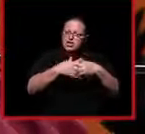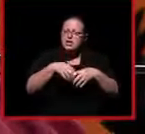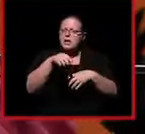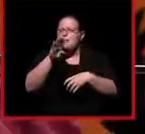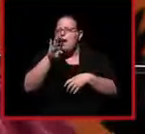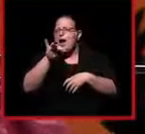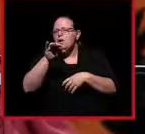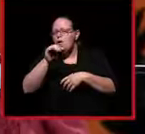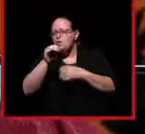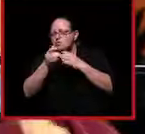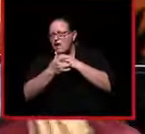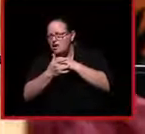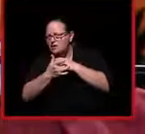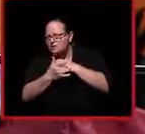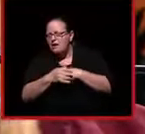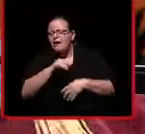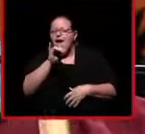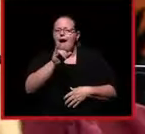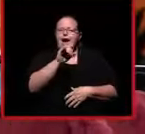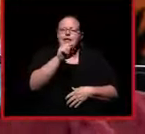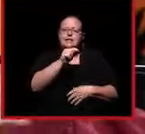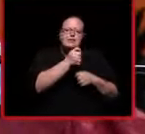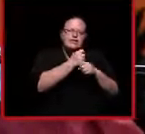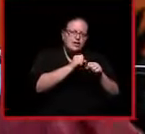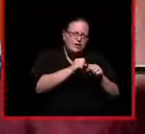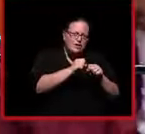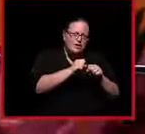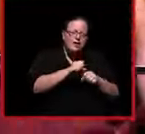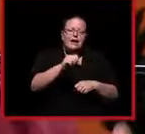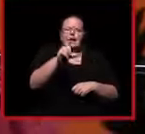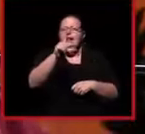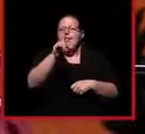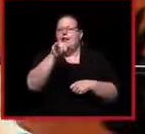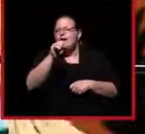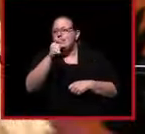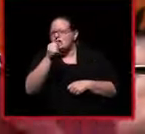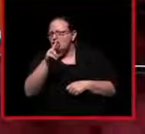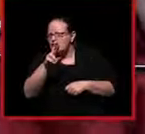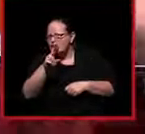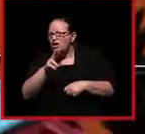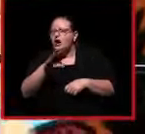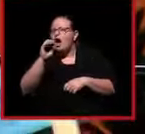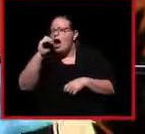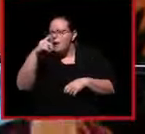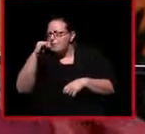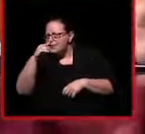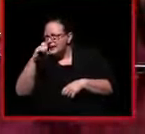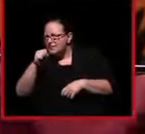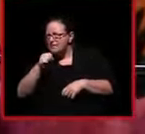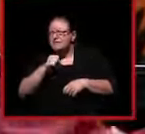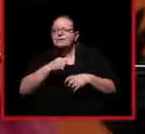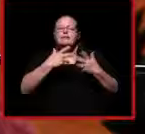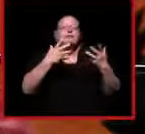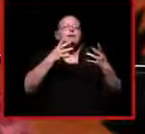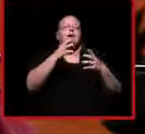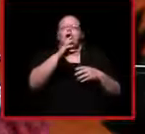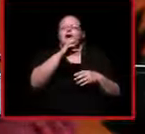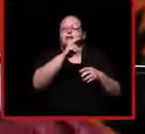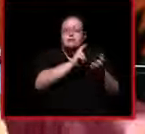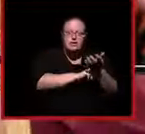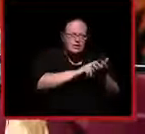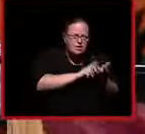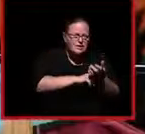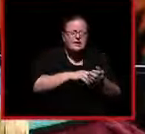biotechnology, IT security, laser electro-optics, nursing, robotics, sonography, telecommunications,